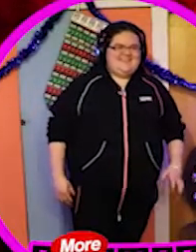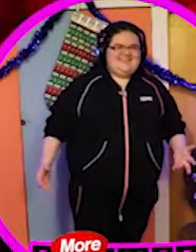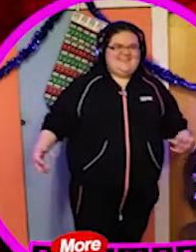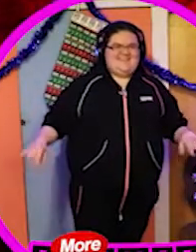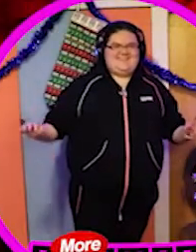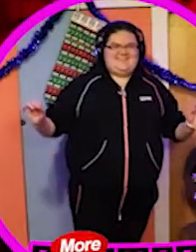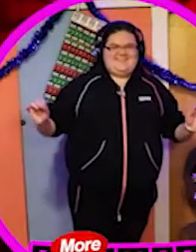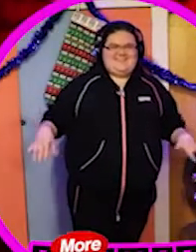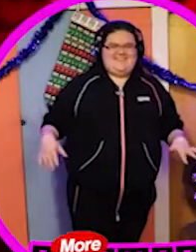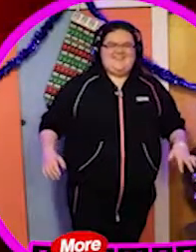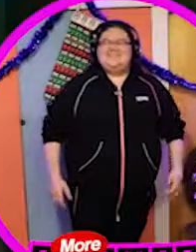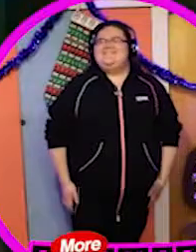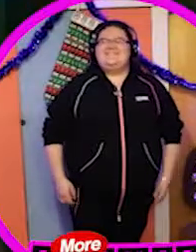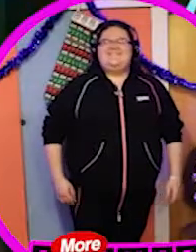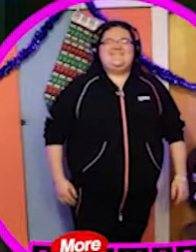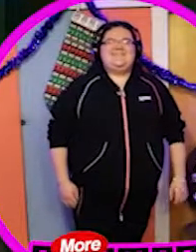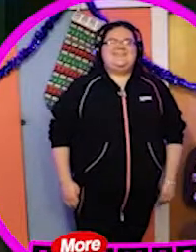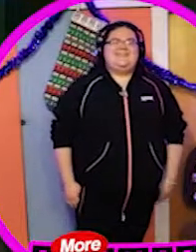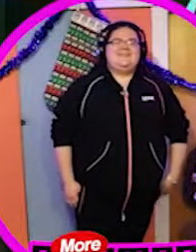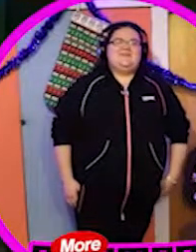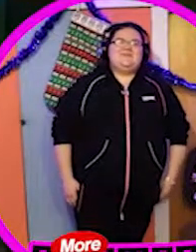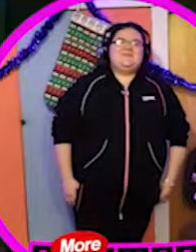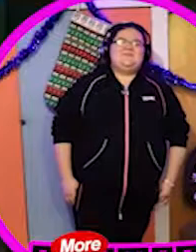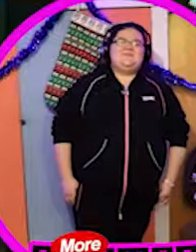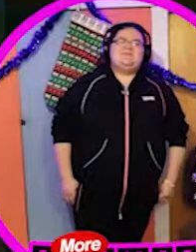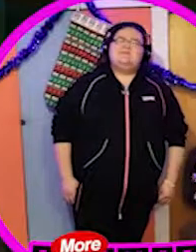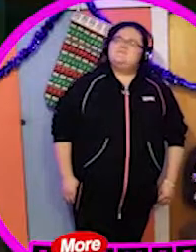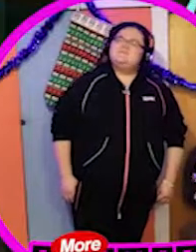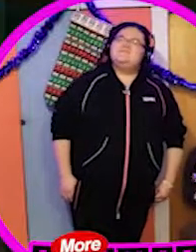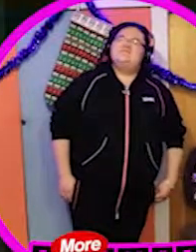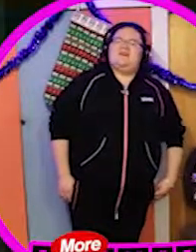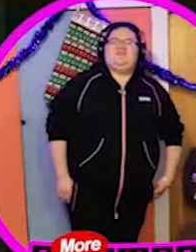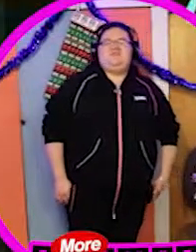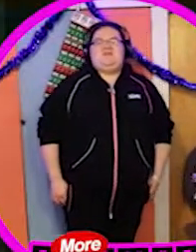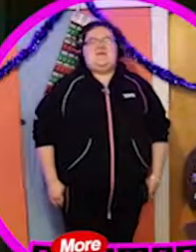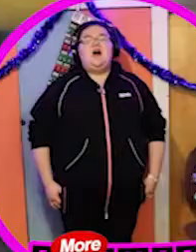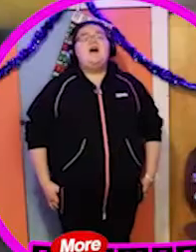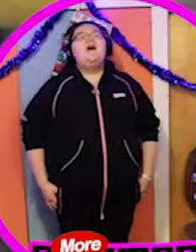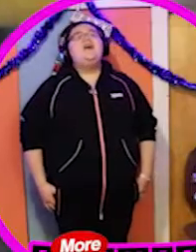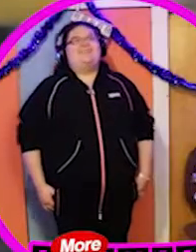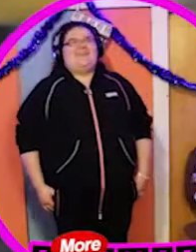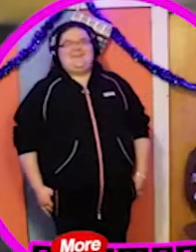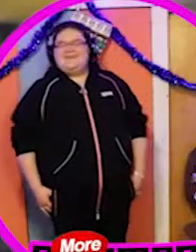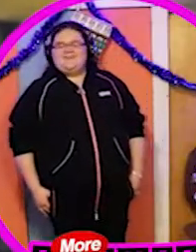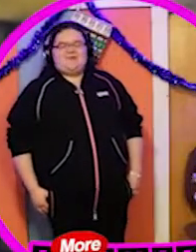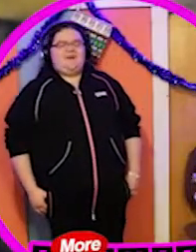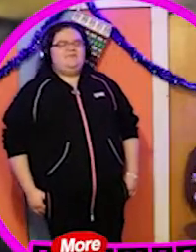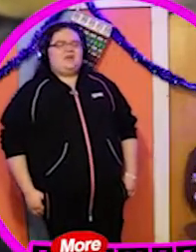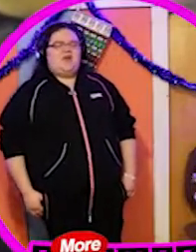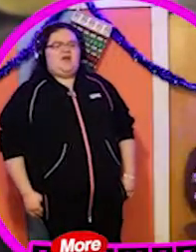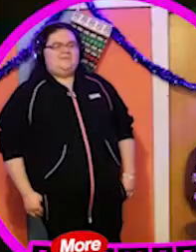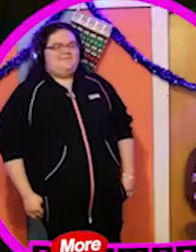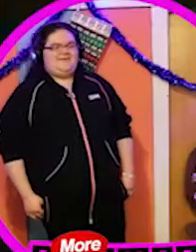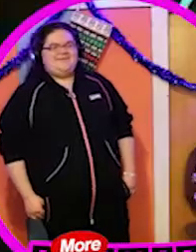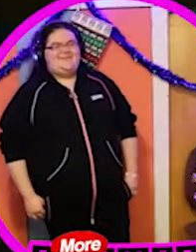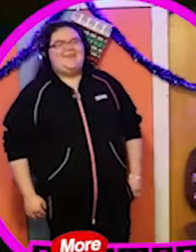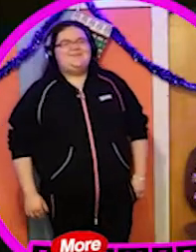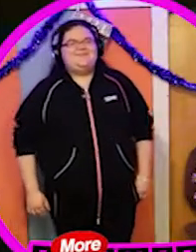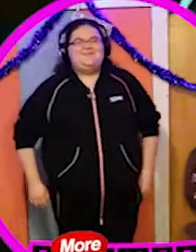was done! Oh, we know this, it's fine. We can do fine here, right? We know this. That's right, man. We've seen the route that guy took. My brain was like,